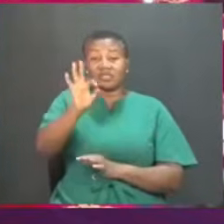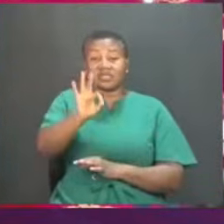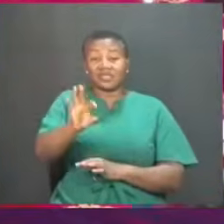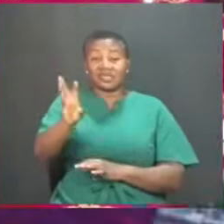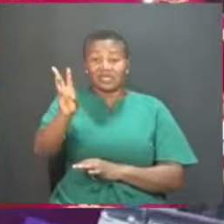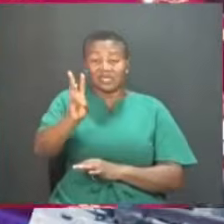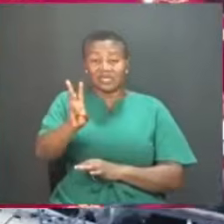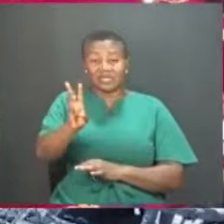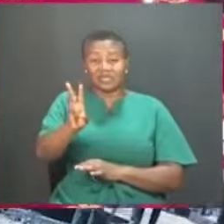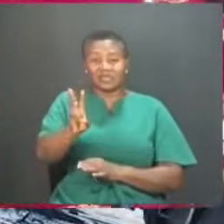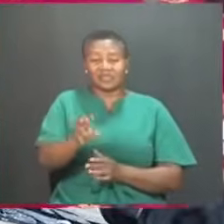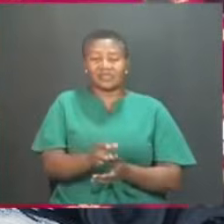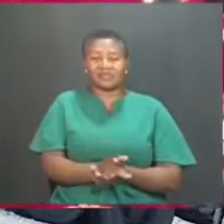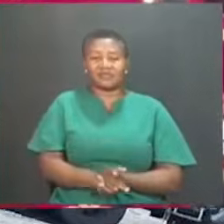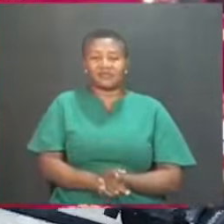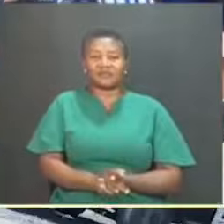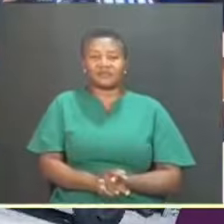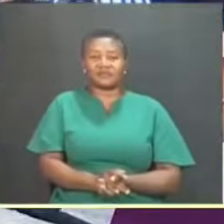in number.